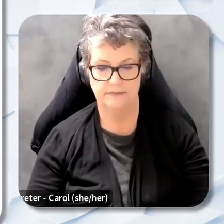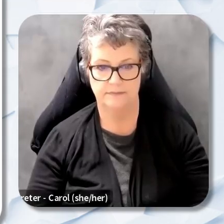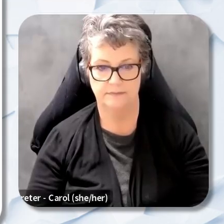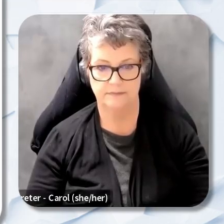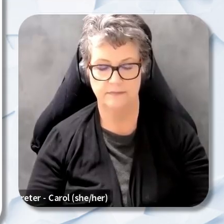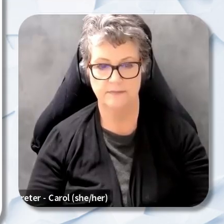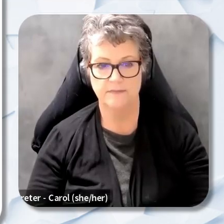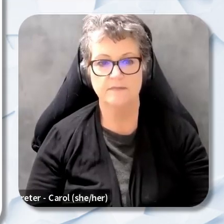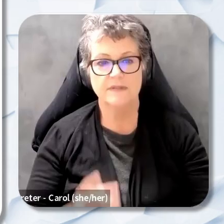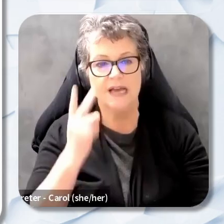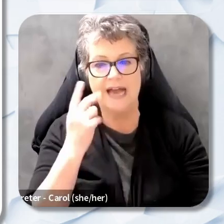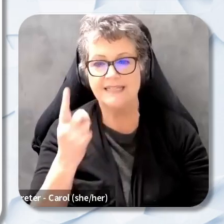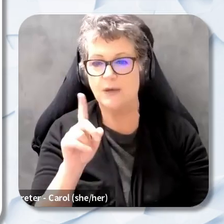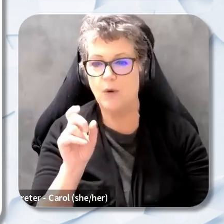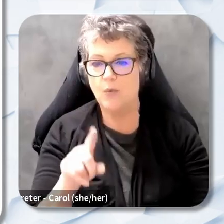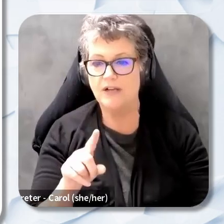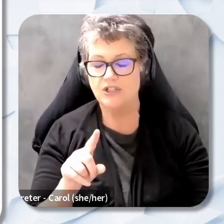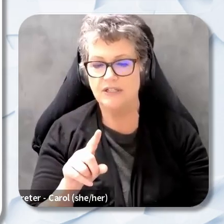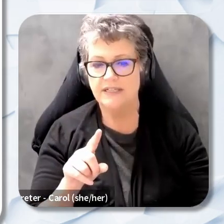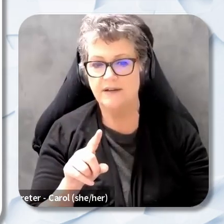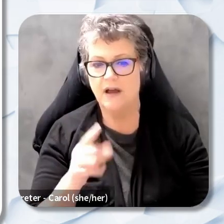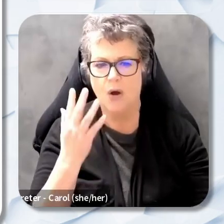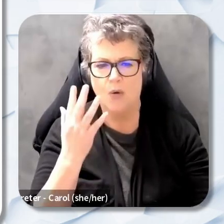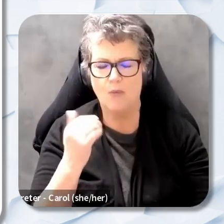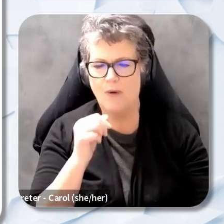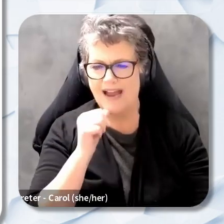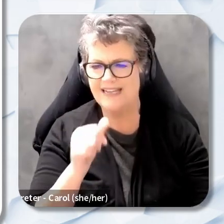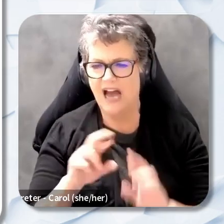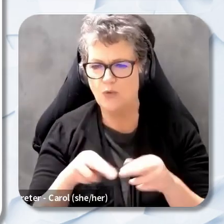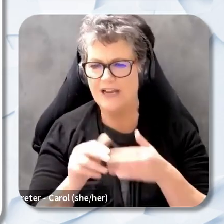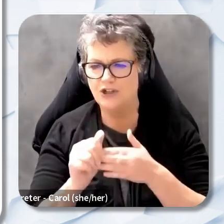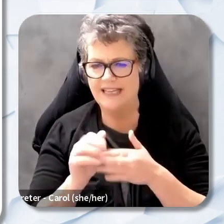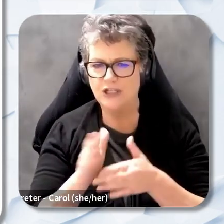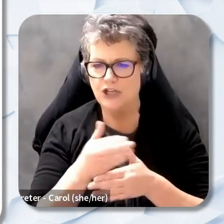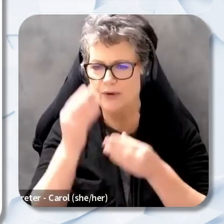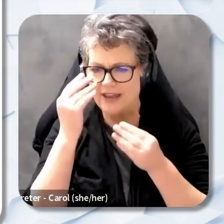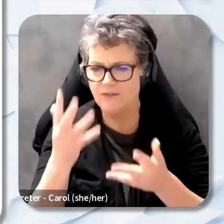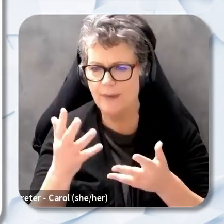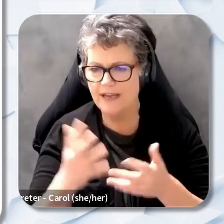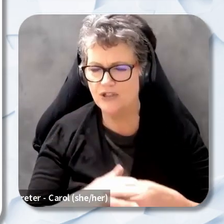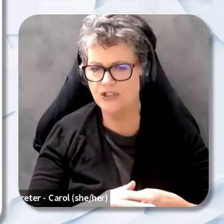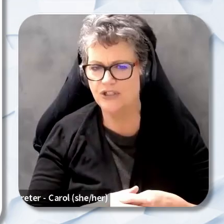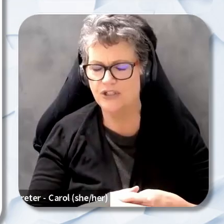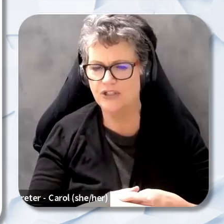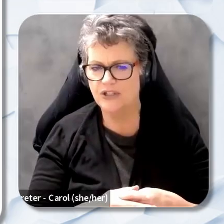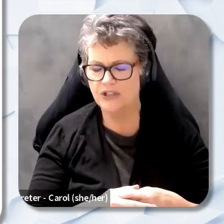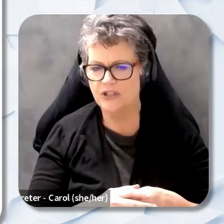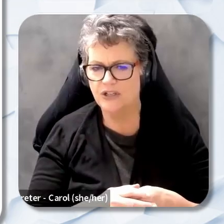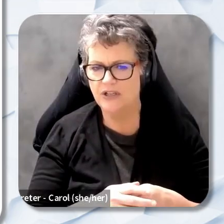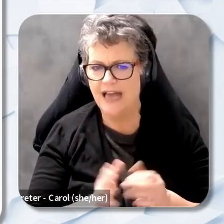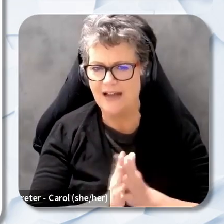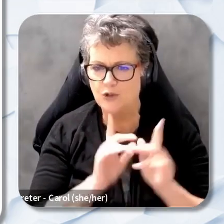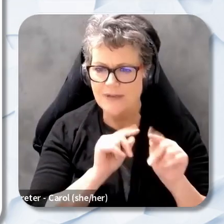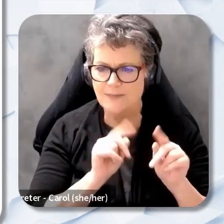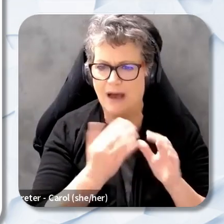I see one question that says, why aren't the regional leads sharing information? Getting them to respond to emails